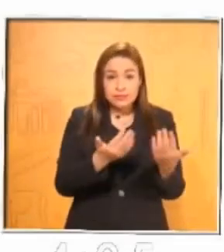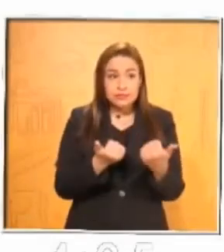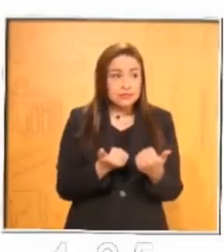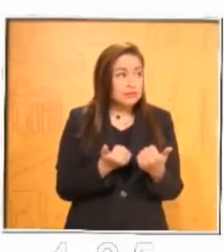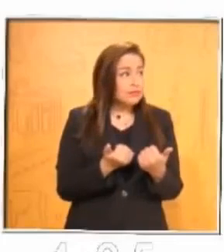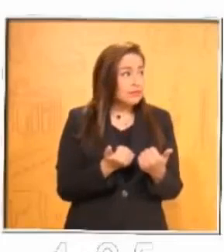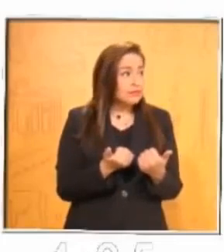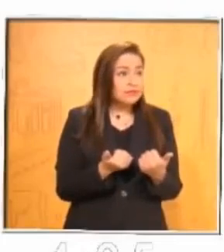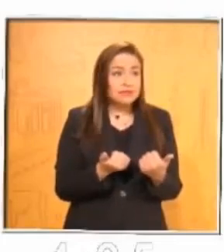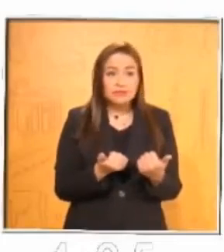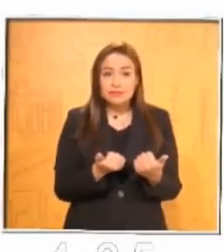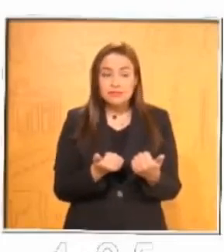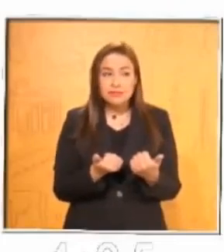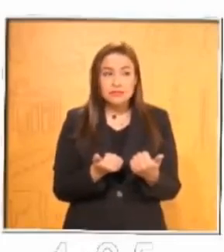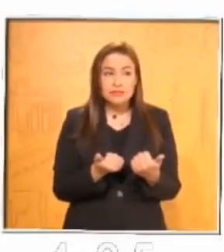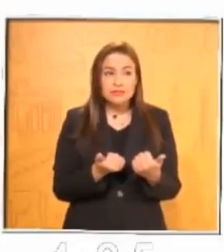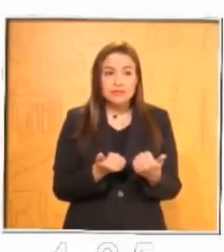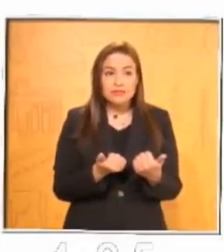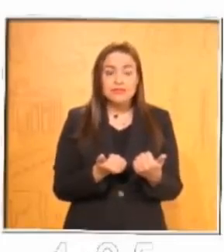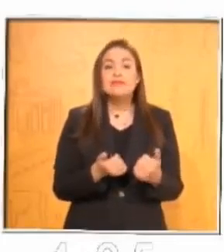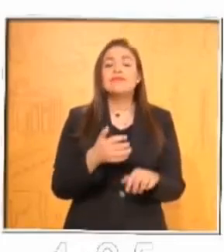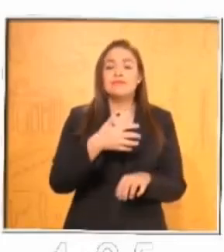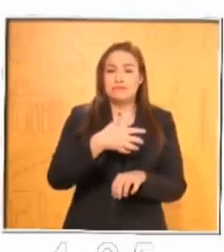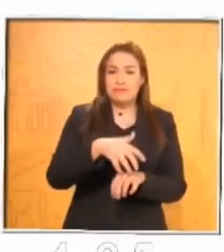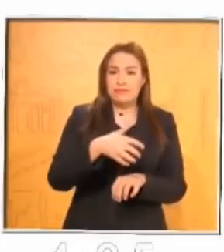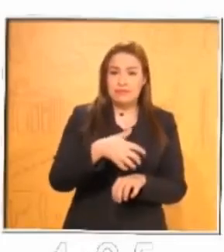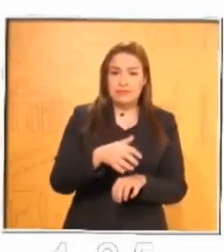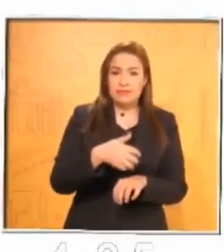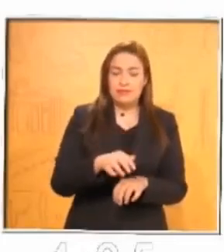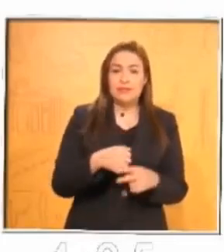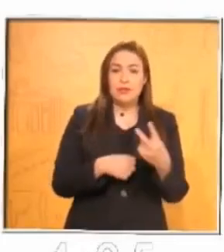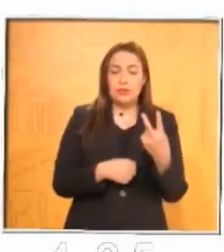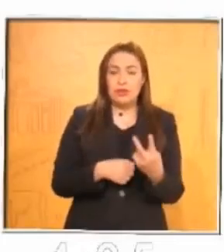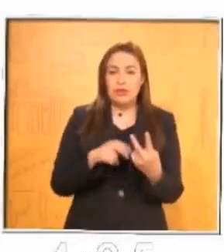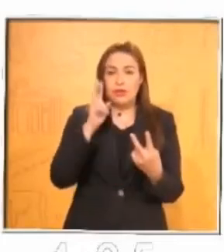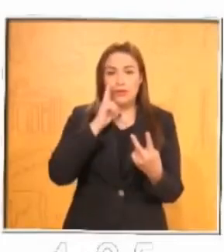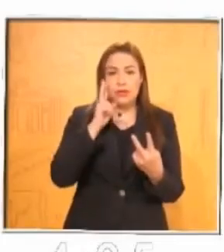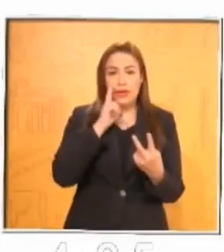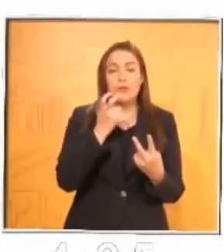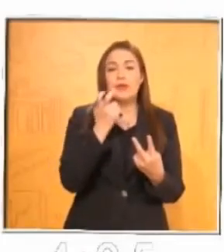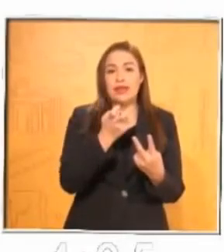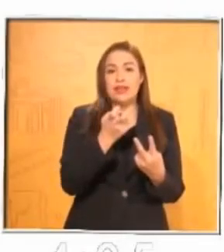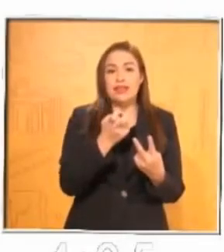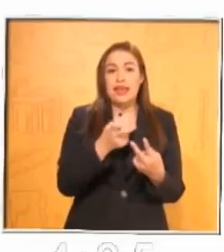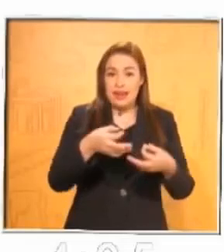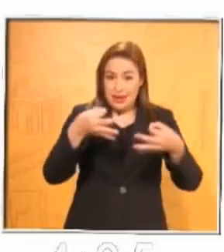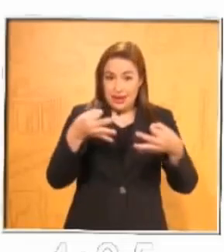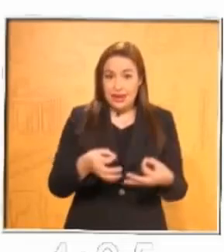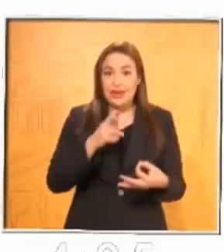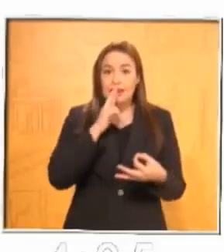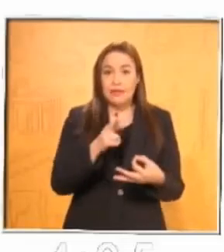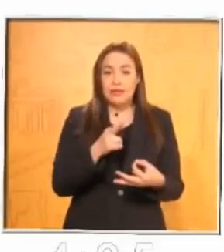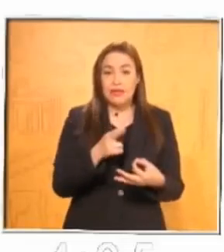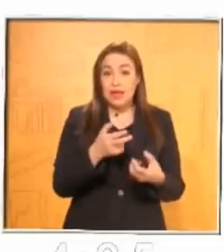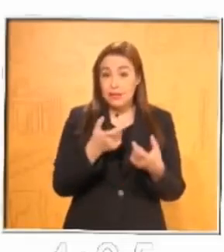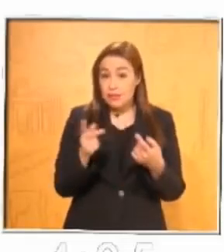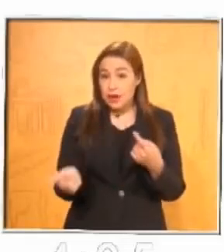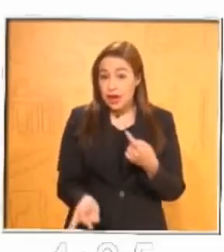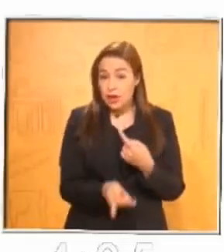Okay, they are saying that the number 2. Do you think humor is the right one?